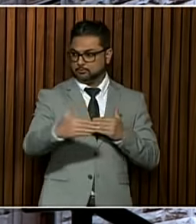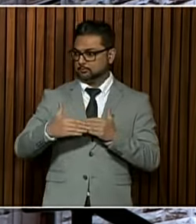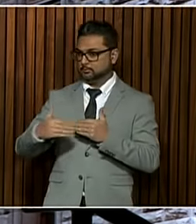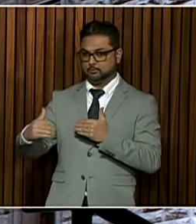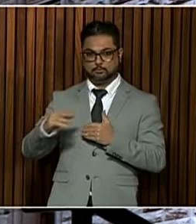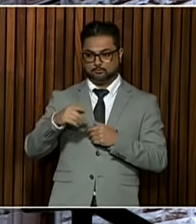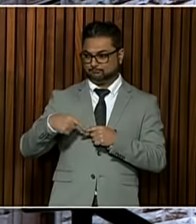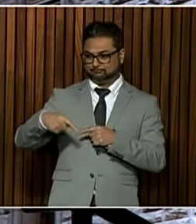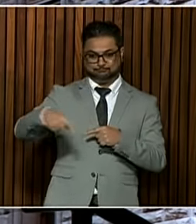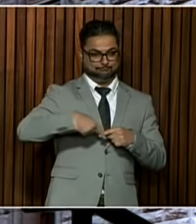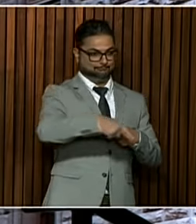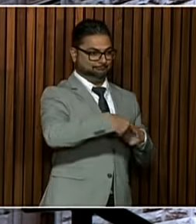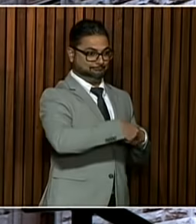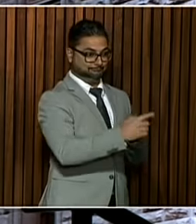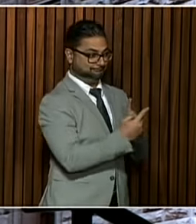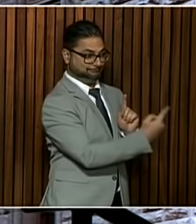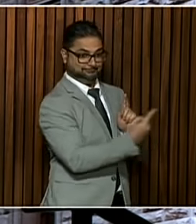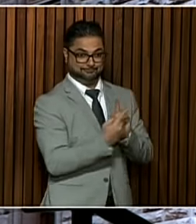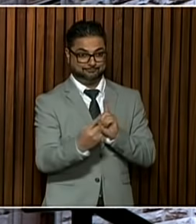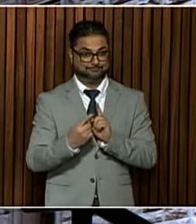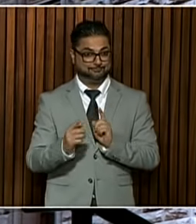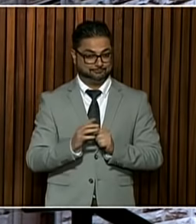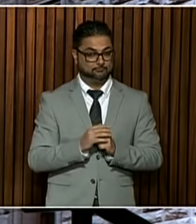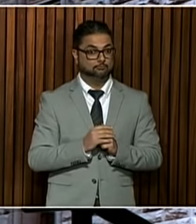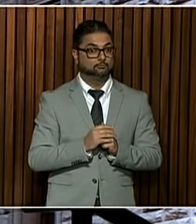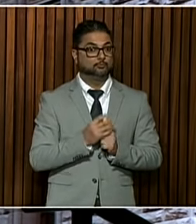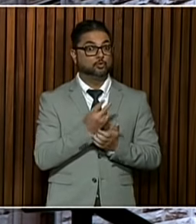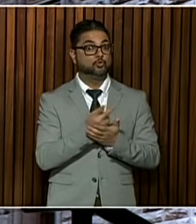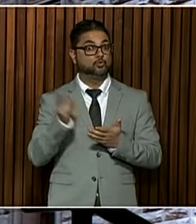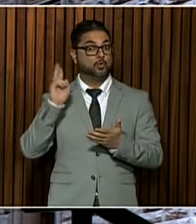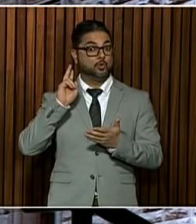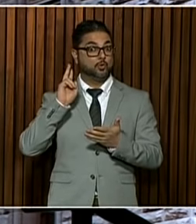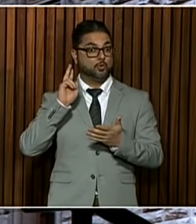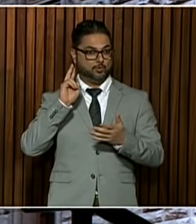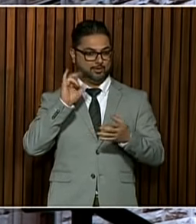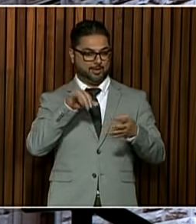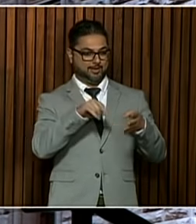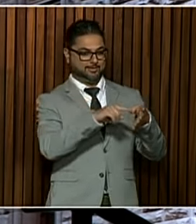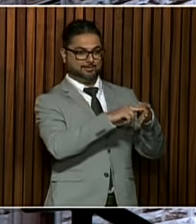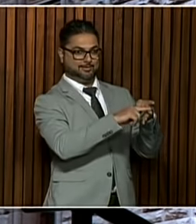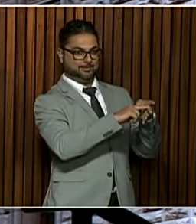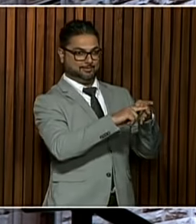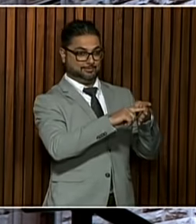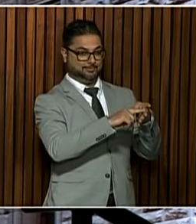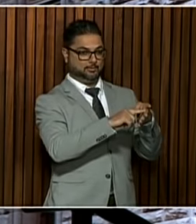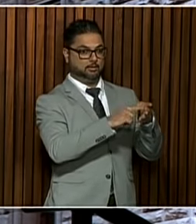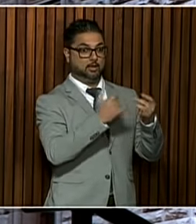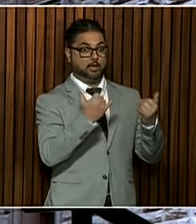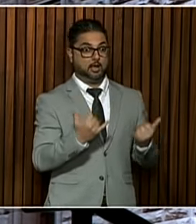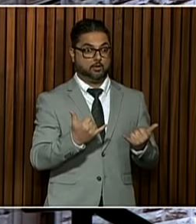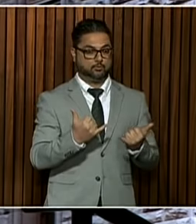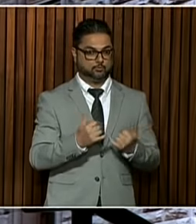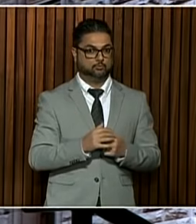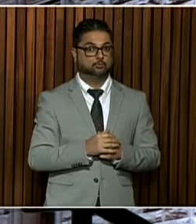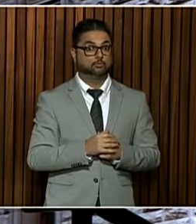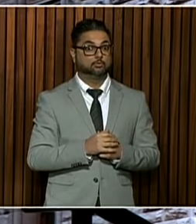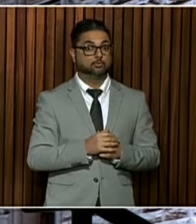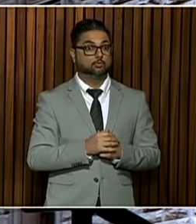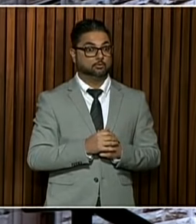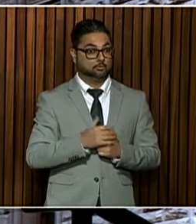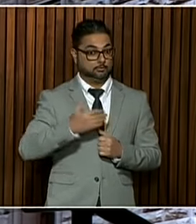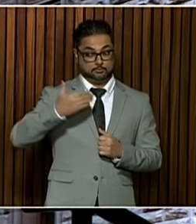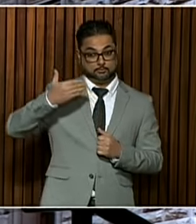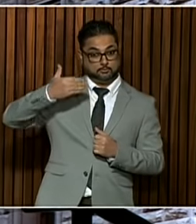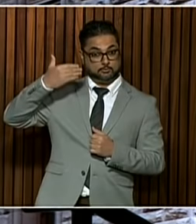with the ongoing aspects of the essential businesses and shut down number of aspects there, as all the levels of government,